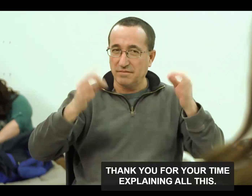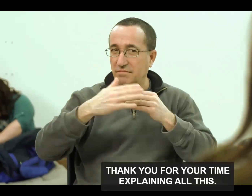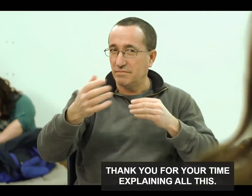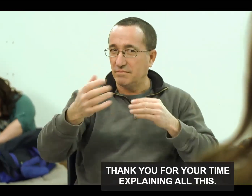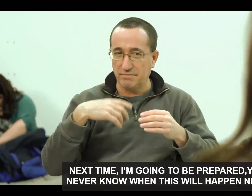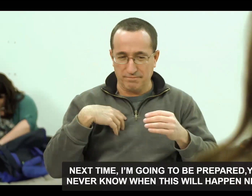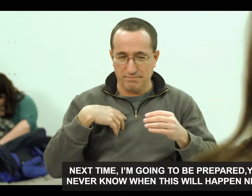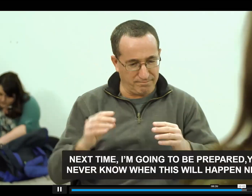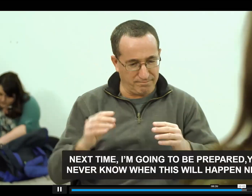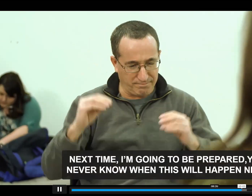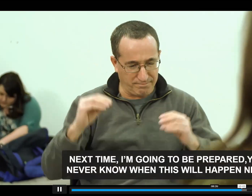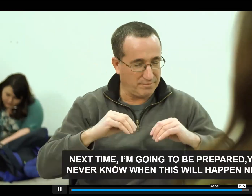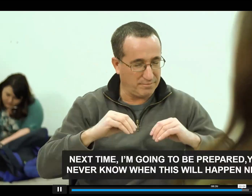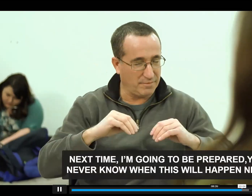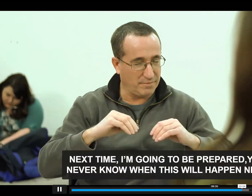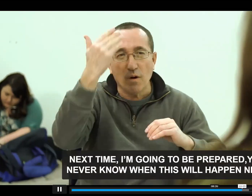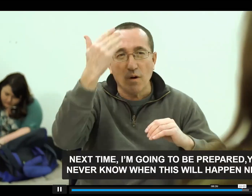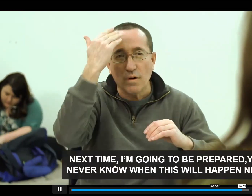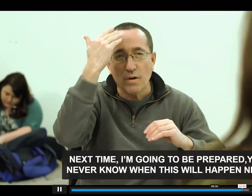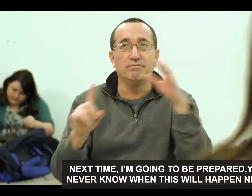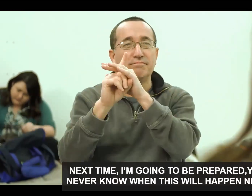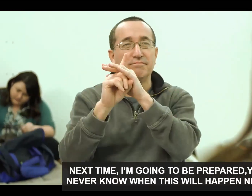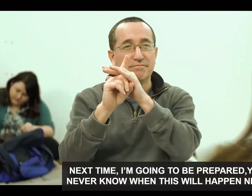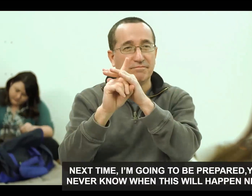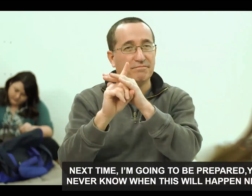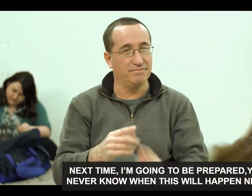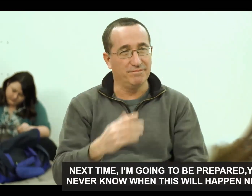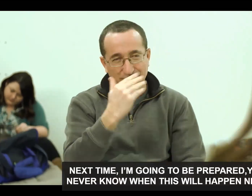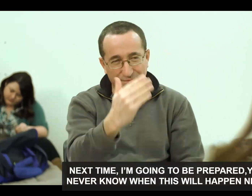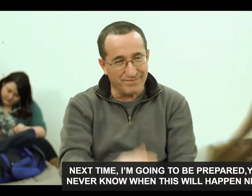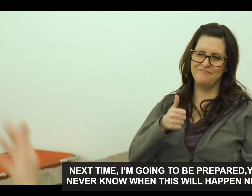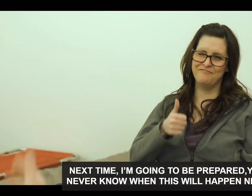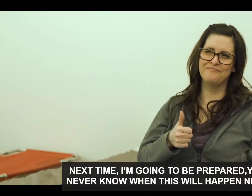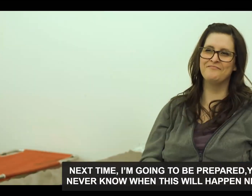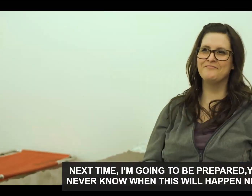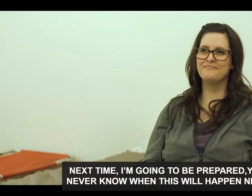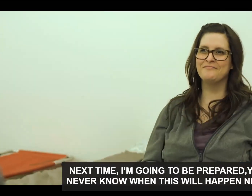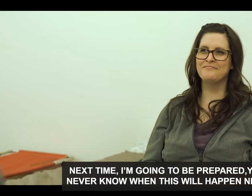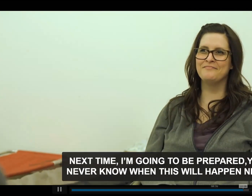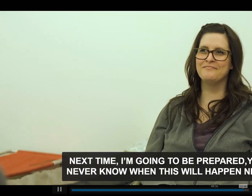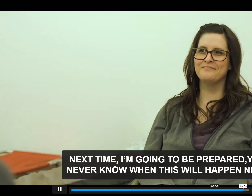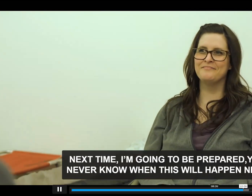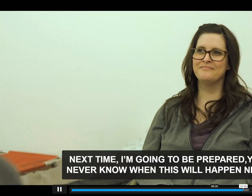be prepared. You never know when this will happen next. No problem.